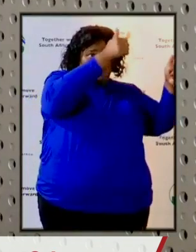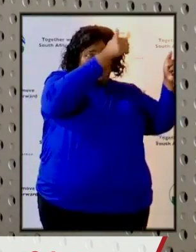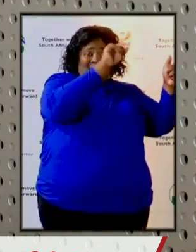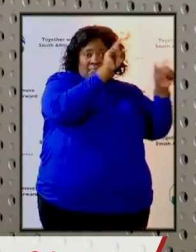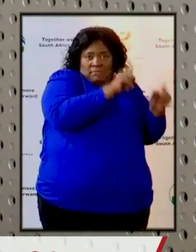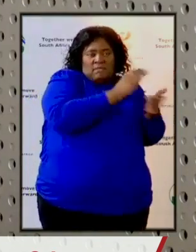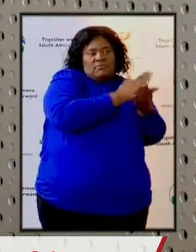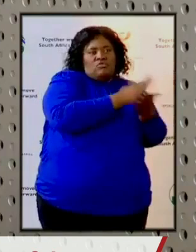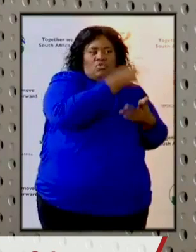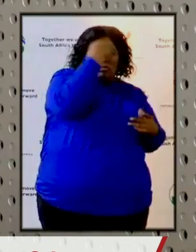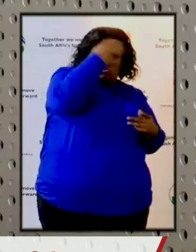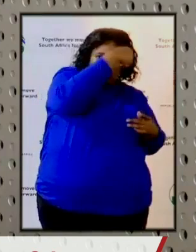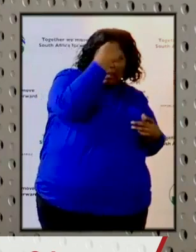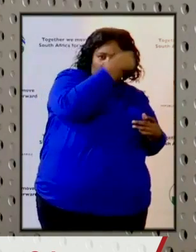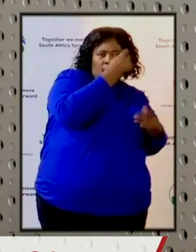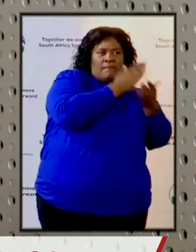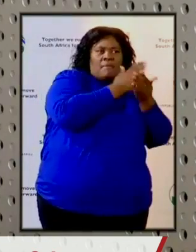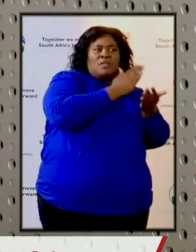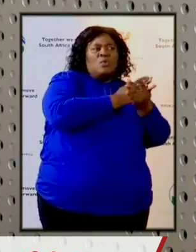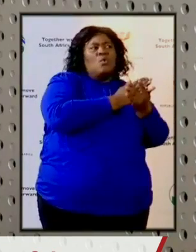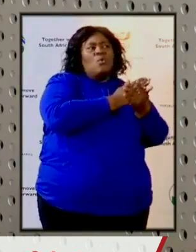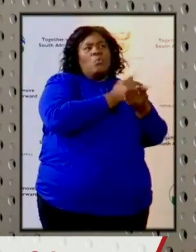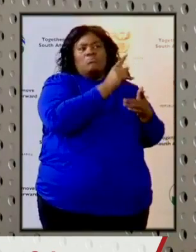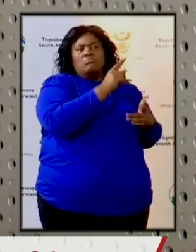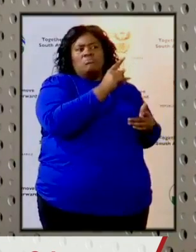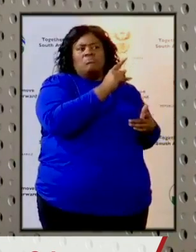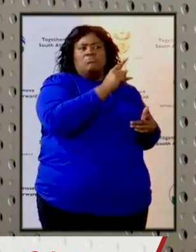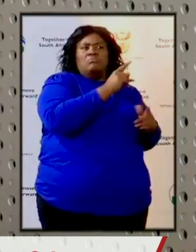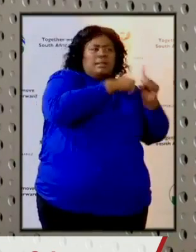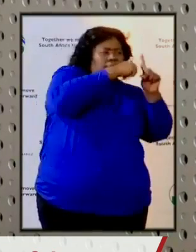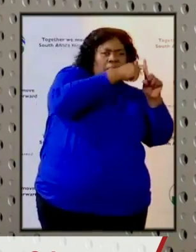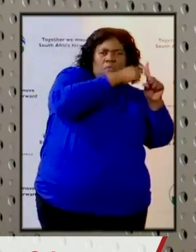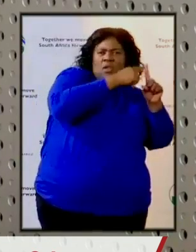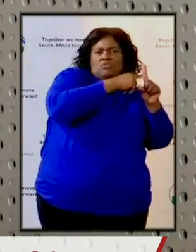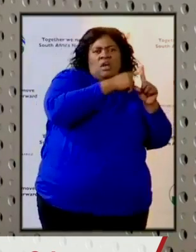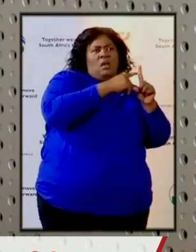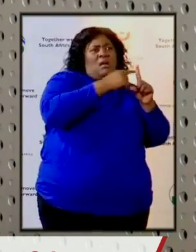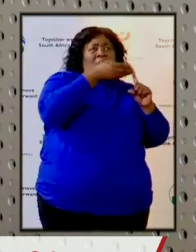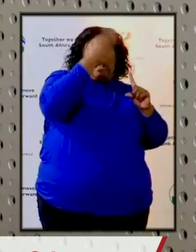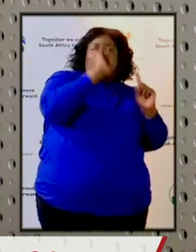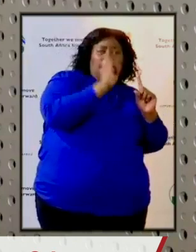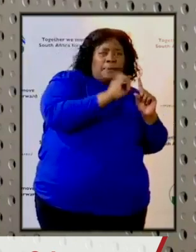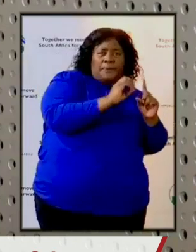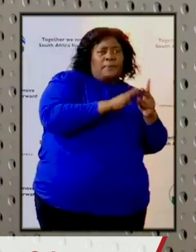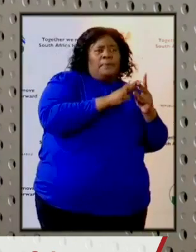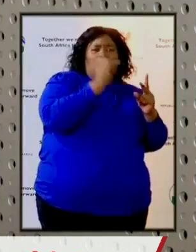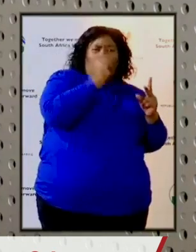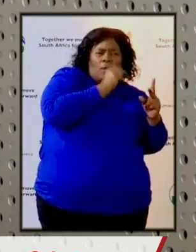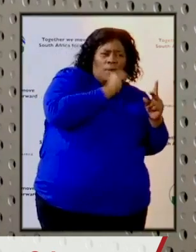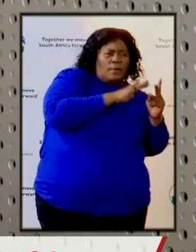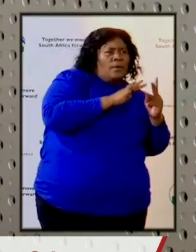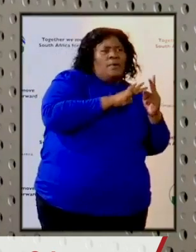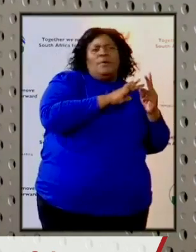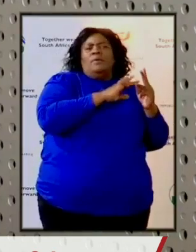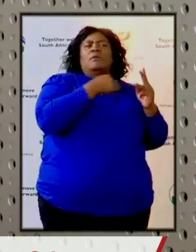to make sure that they don't have symptoms like the high temperature, cough,